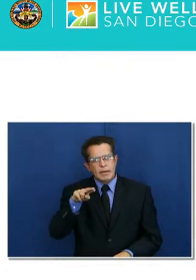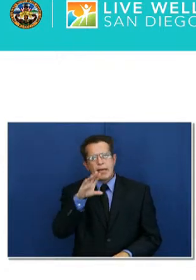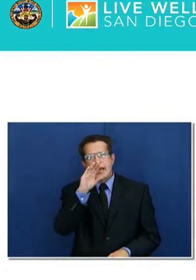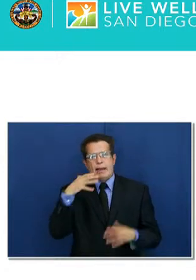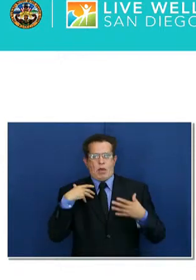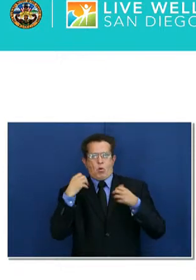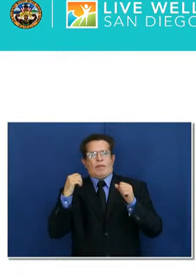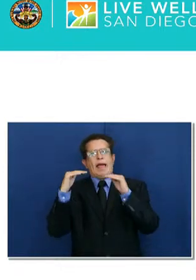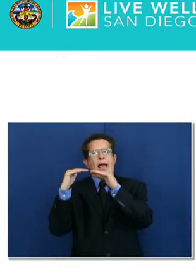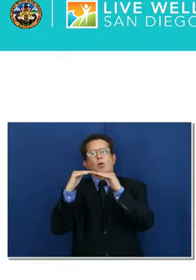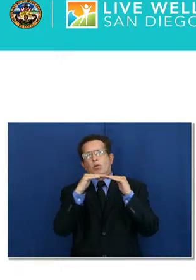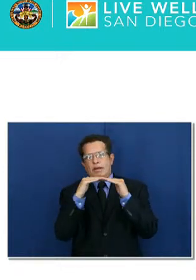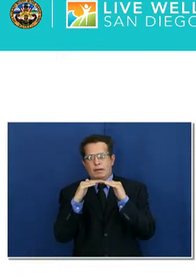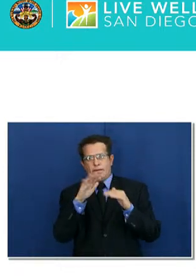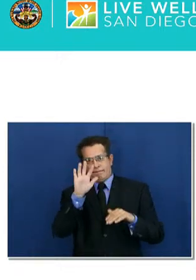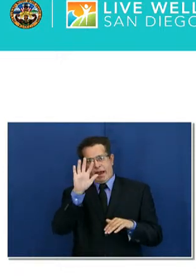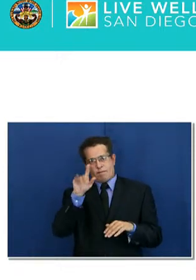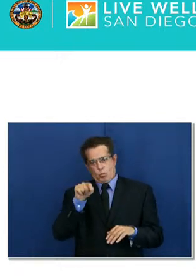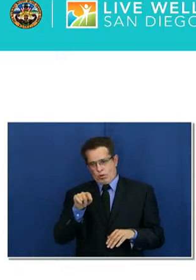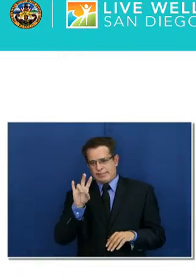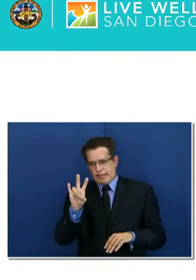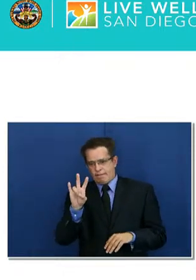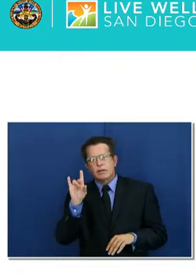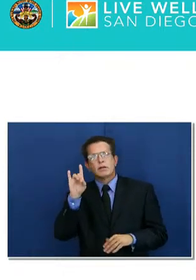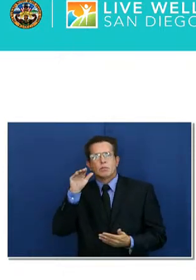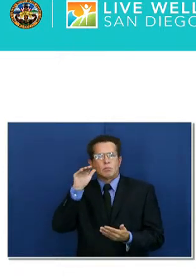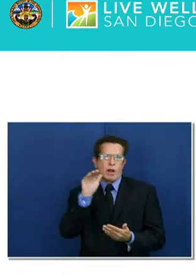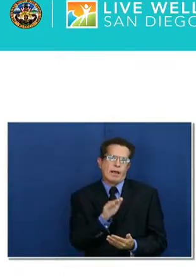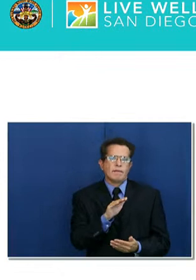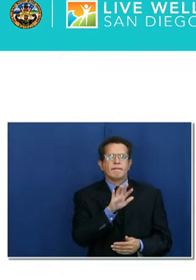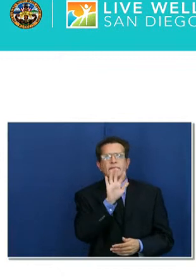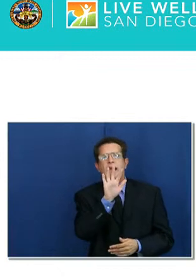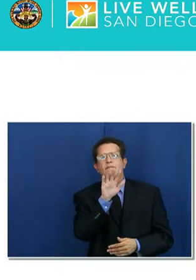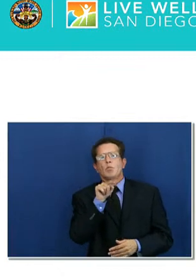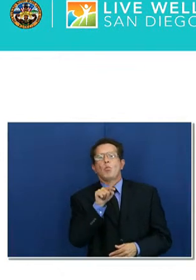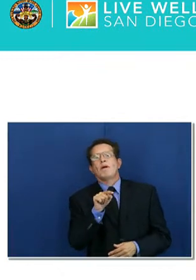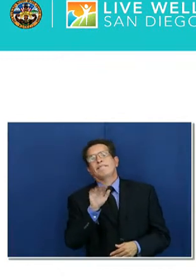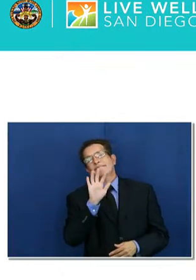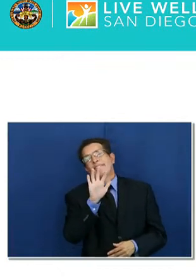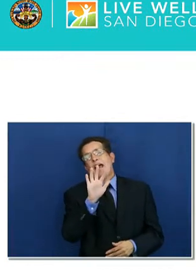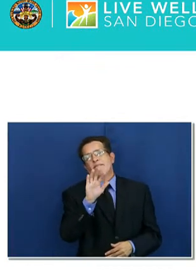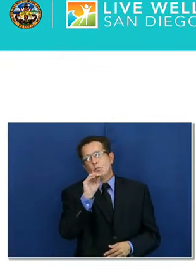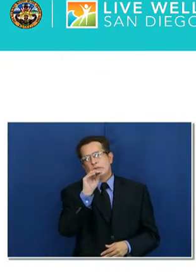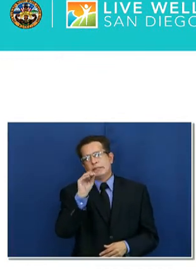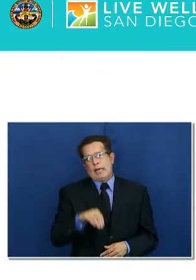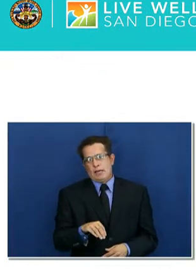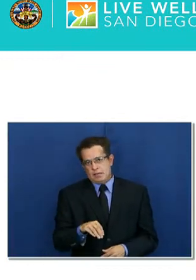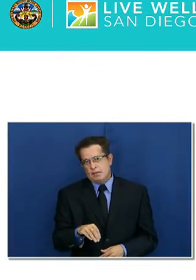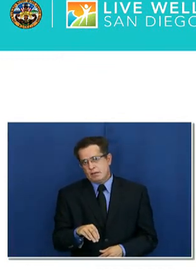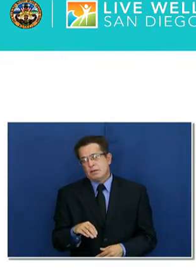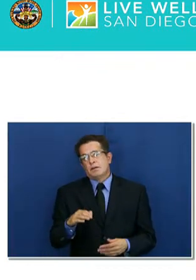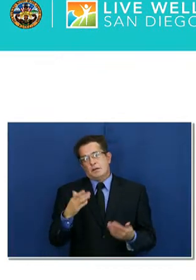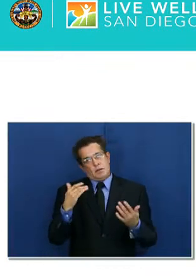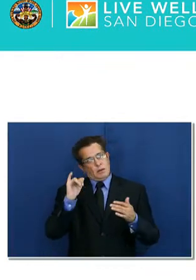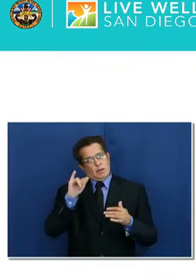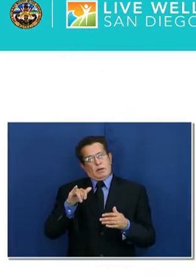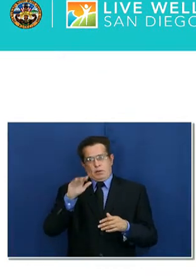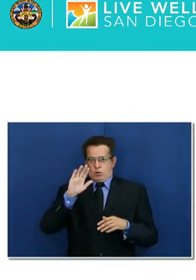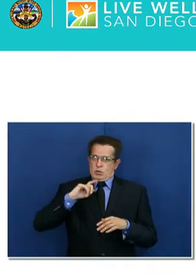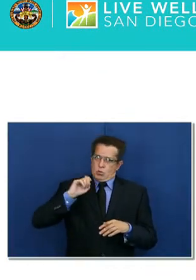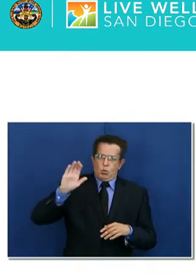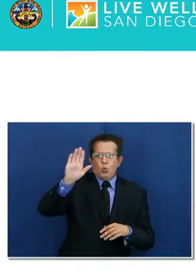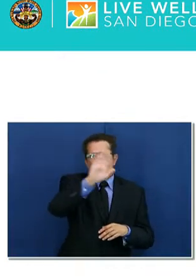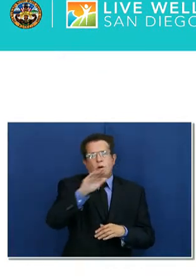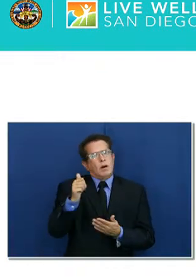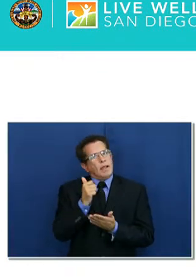rate dropped from 5.7% to 5.5%. With your help, we must make